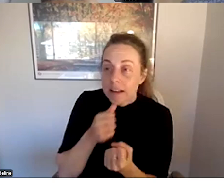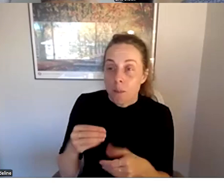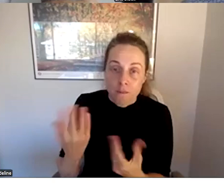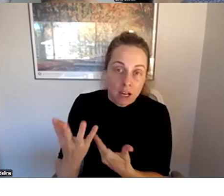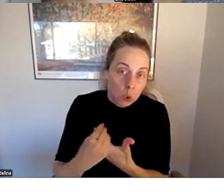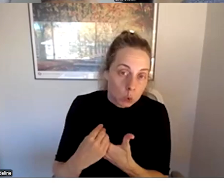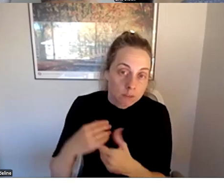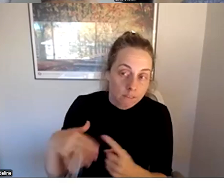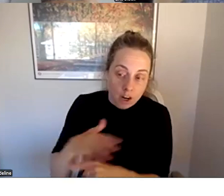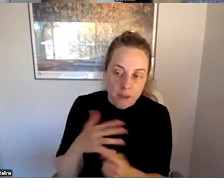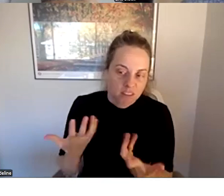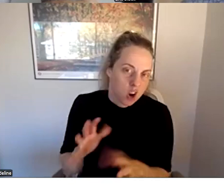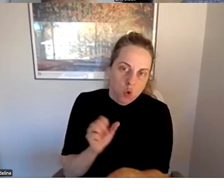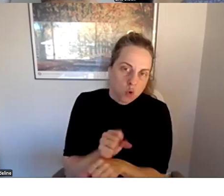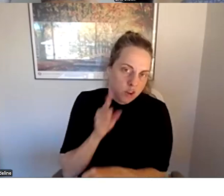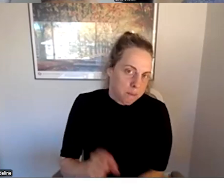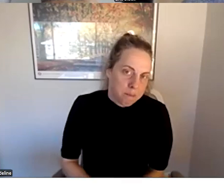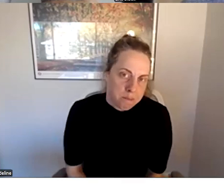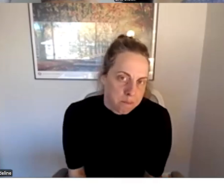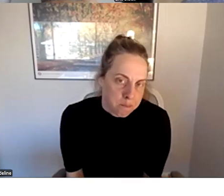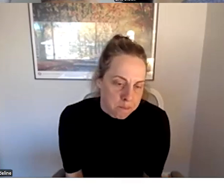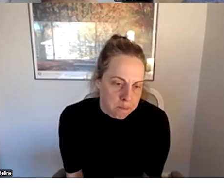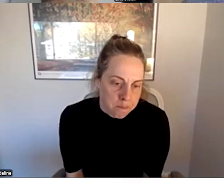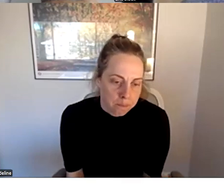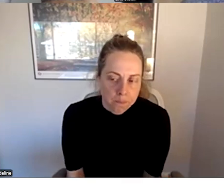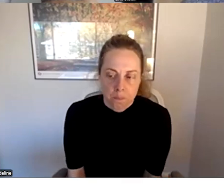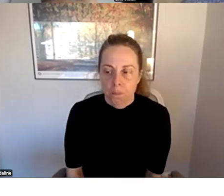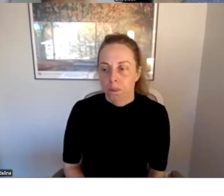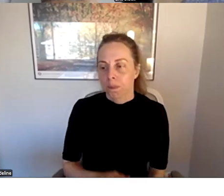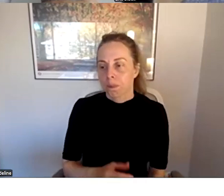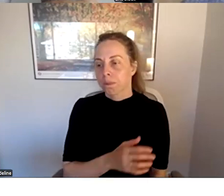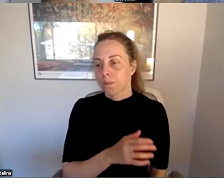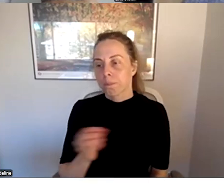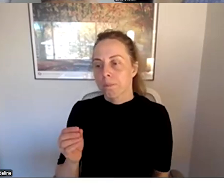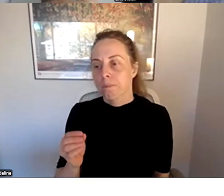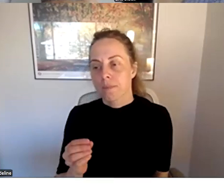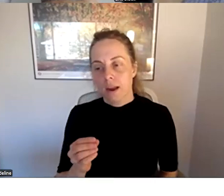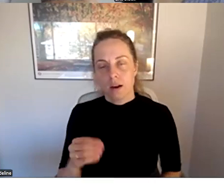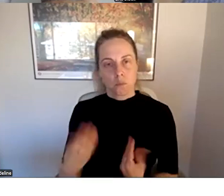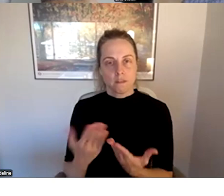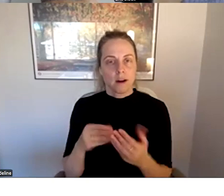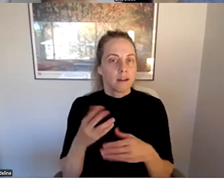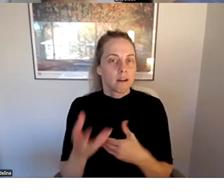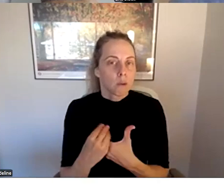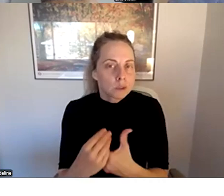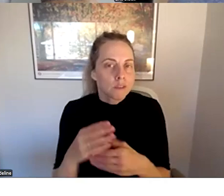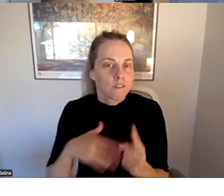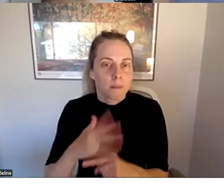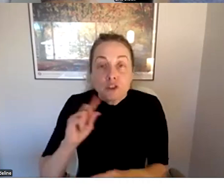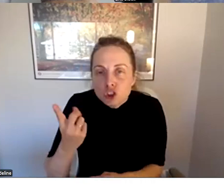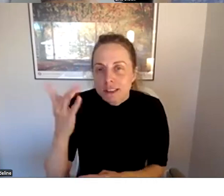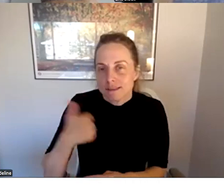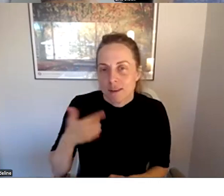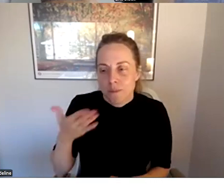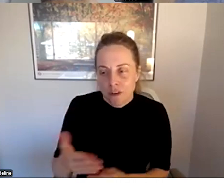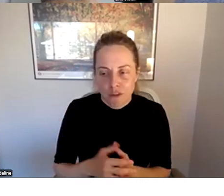all, nor is going to provide an inclusive environment just because I'm there. So